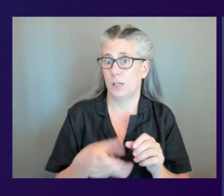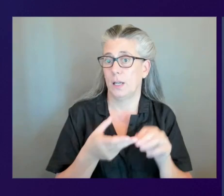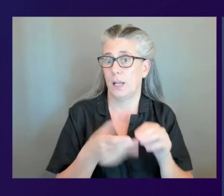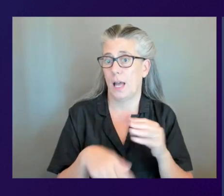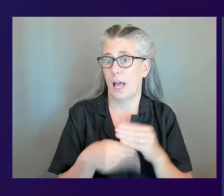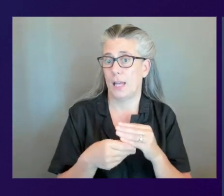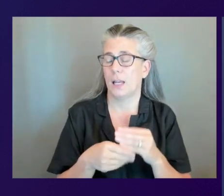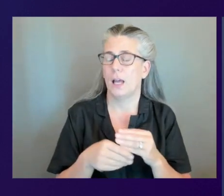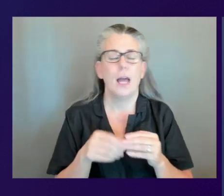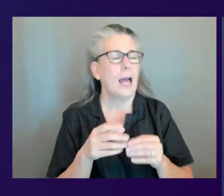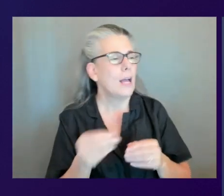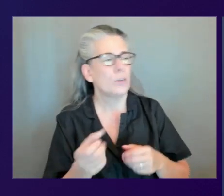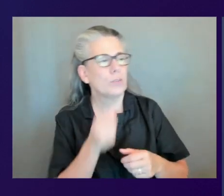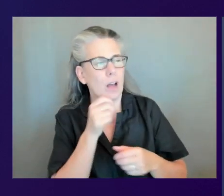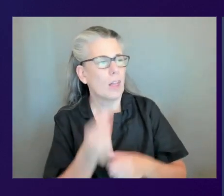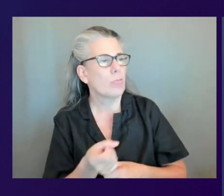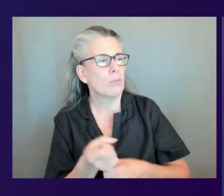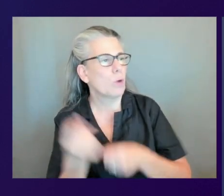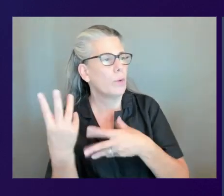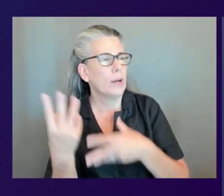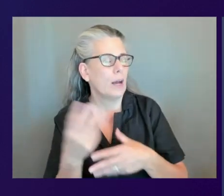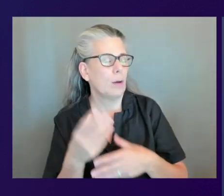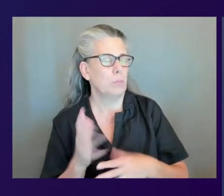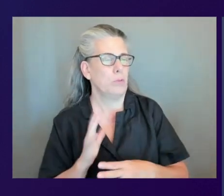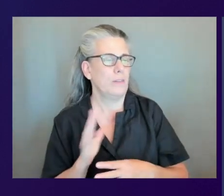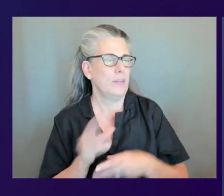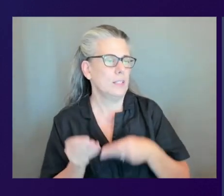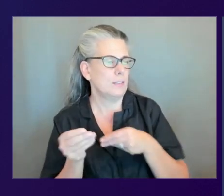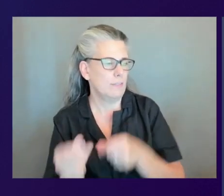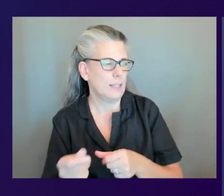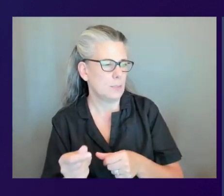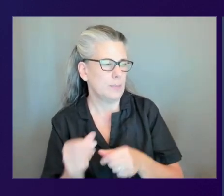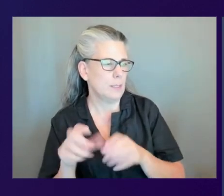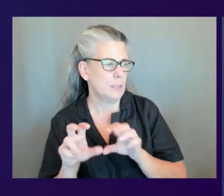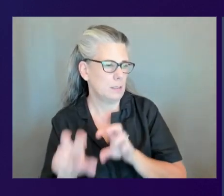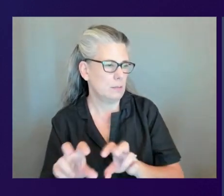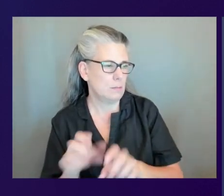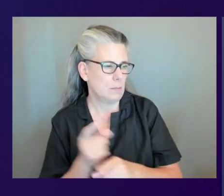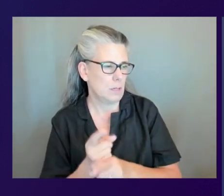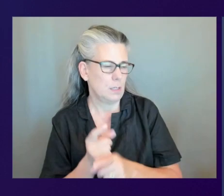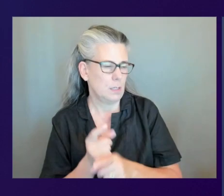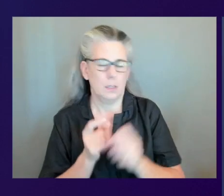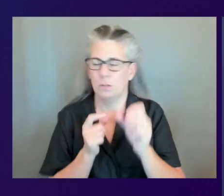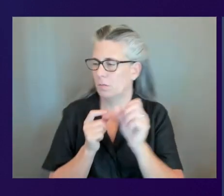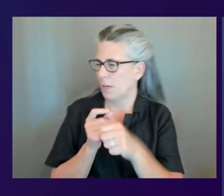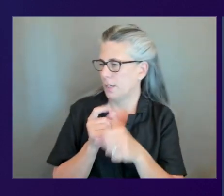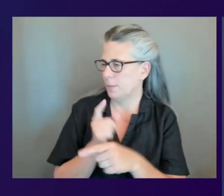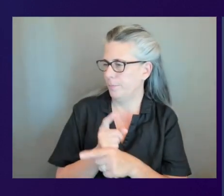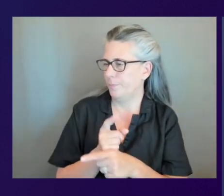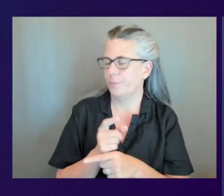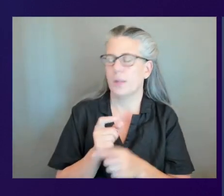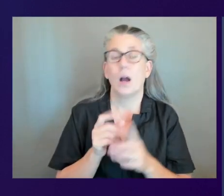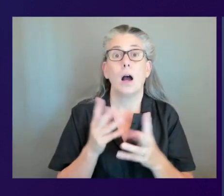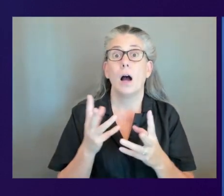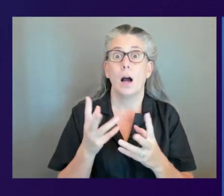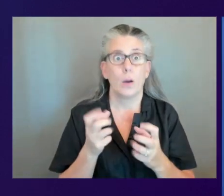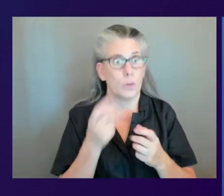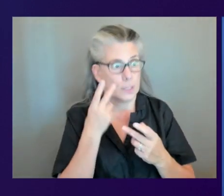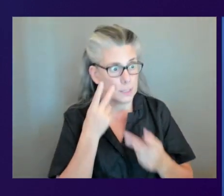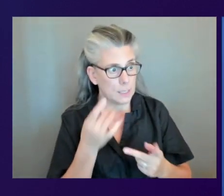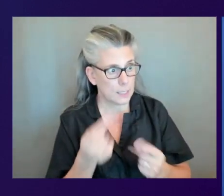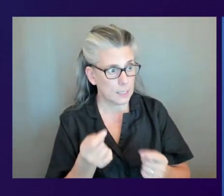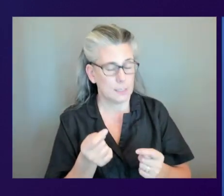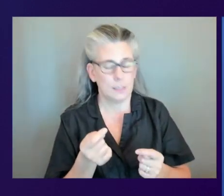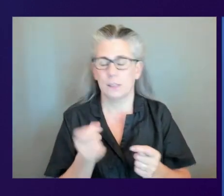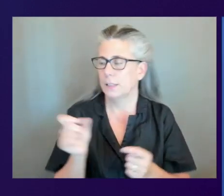investments. Exactly. Now you're going to actually show us this, Yeah, let right, me show Gigi? you. Let me Okay. pull it up real I quick. think I really do need to see it,